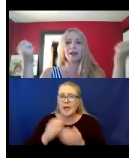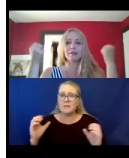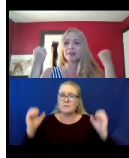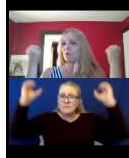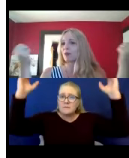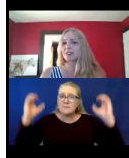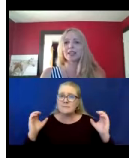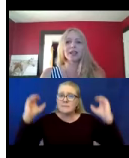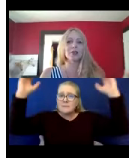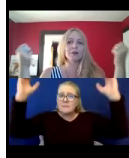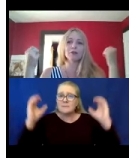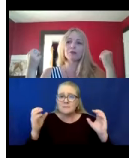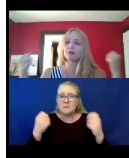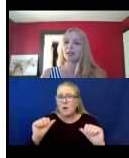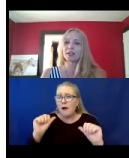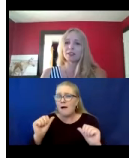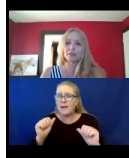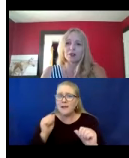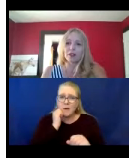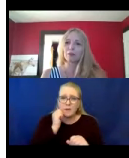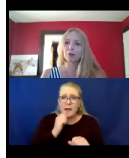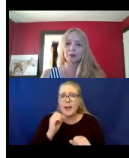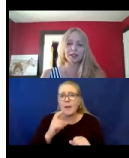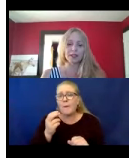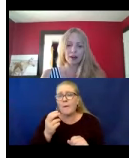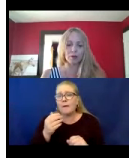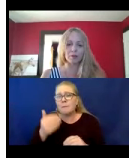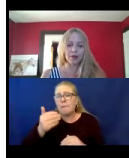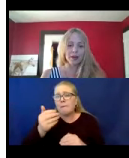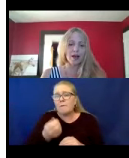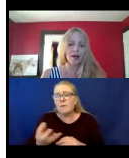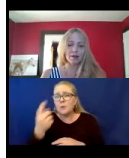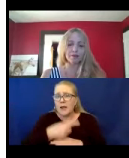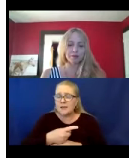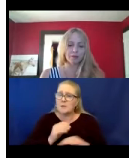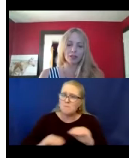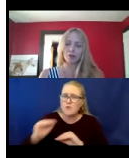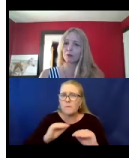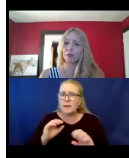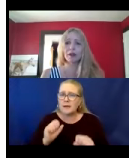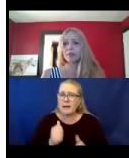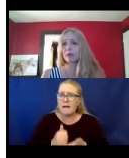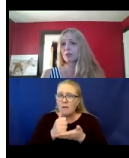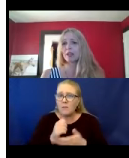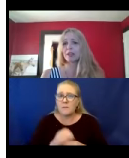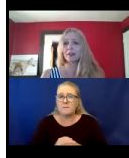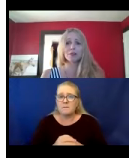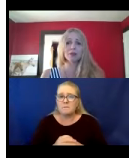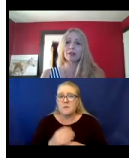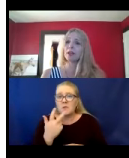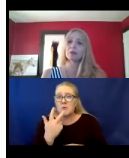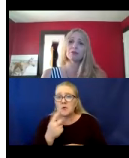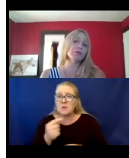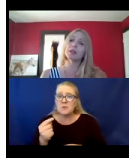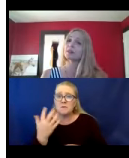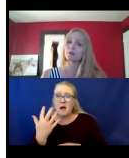doing that once a day or every few days, that movement can help. 3 to 5 times a week, so